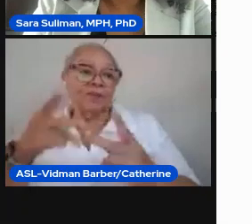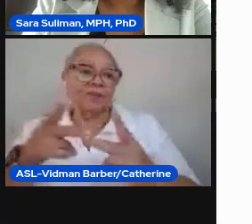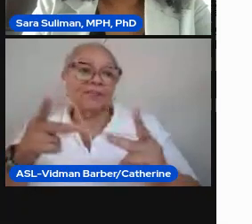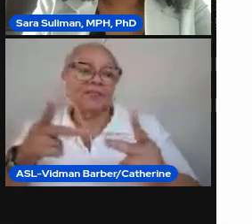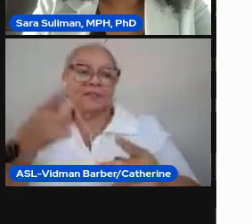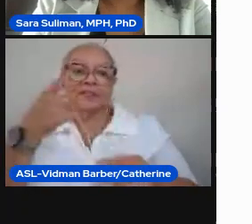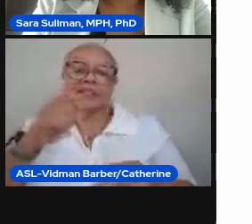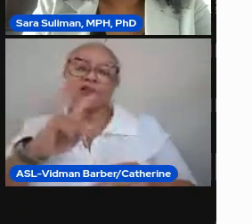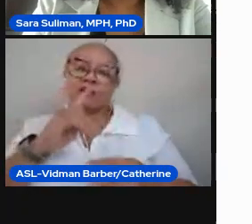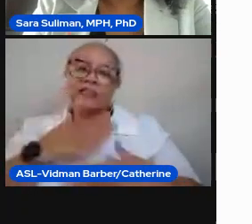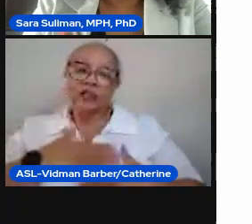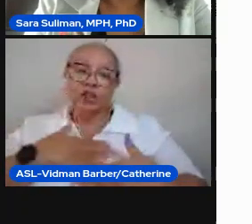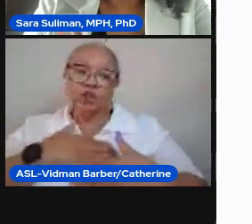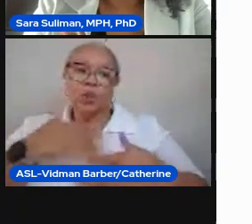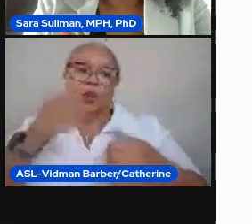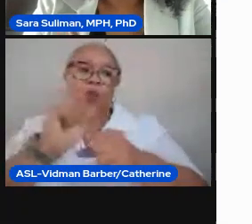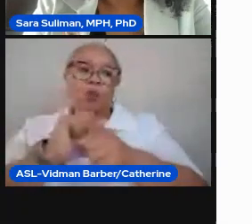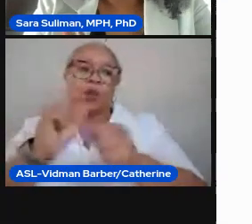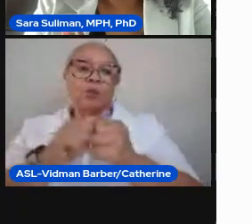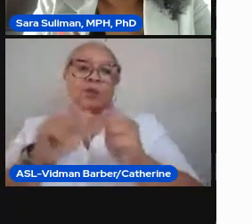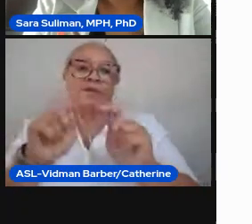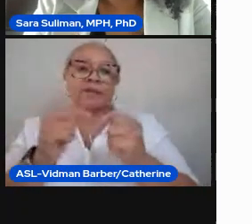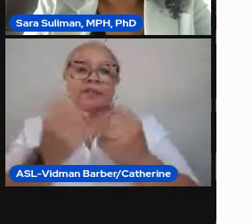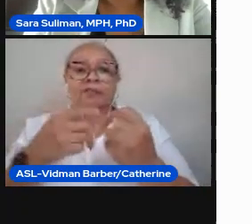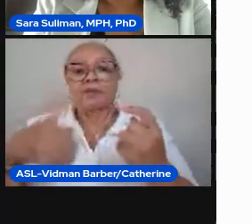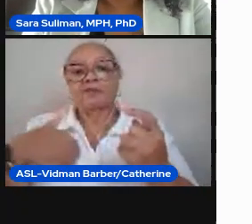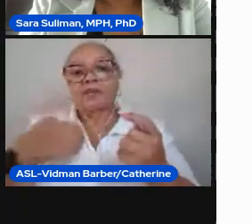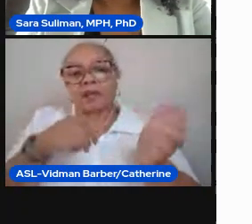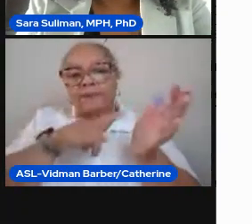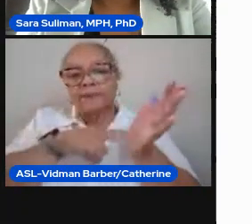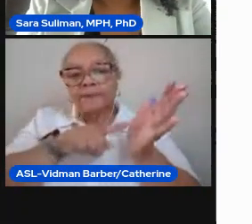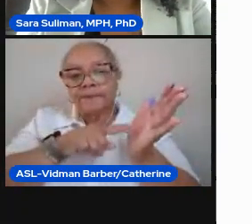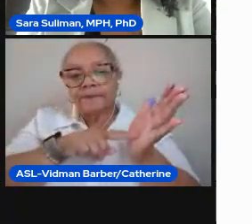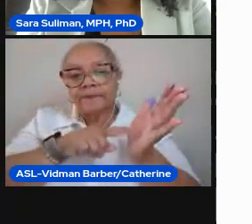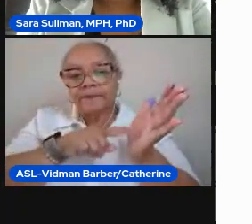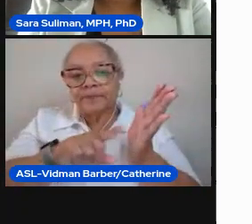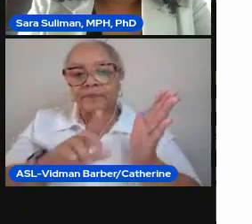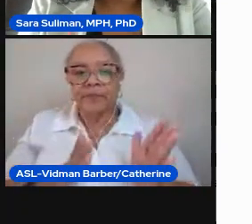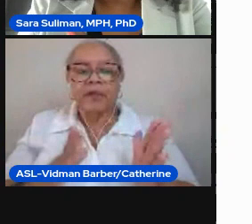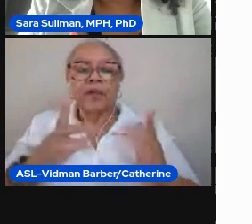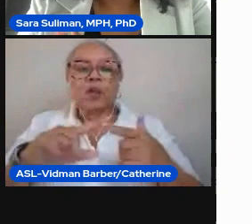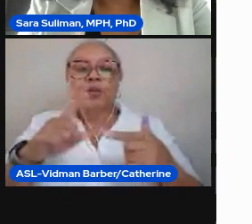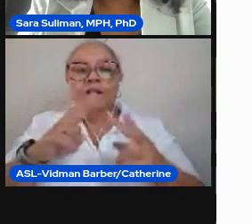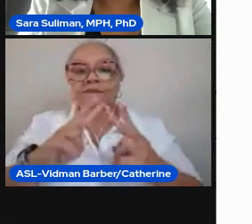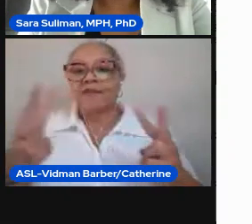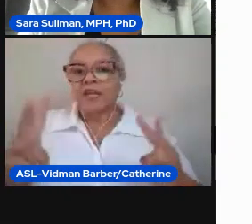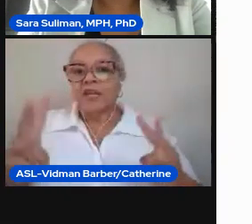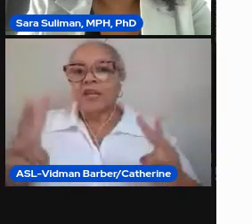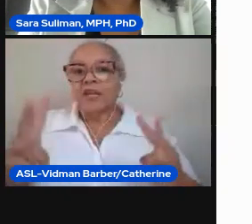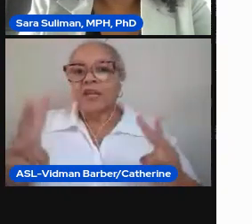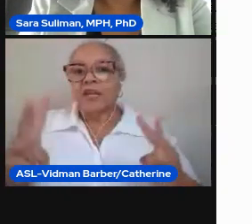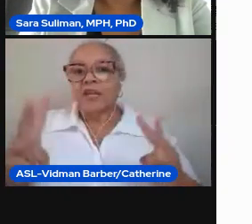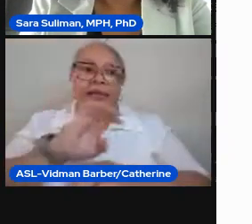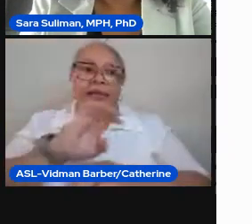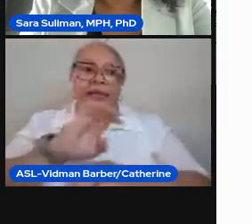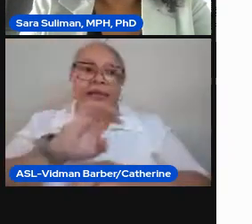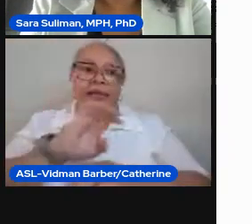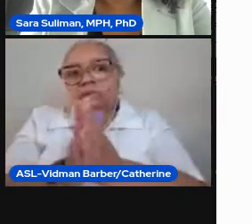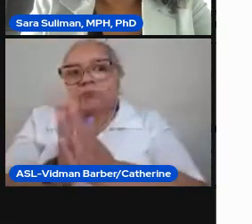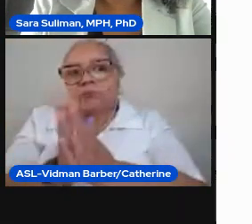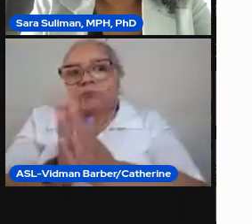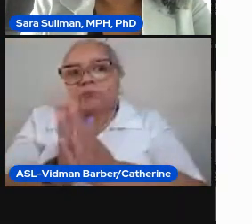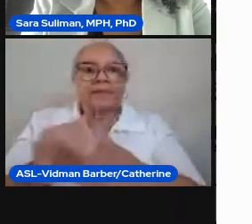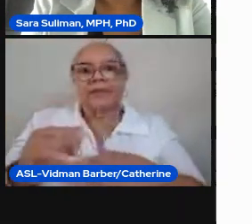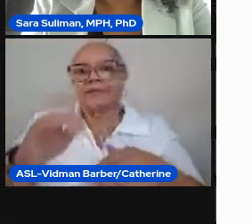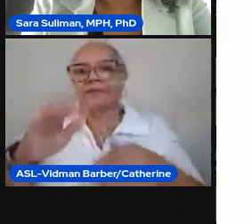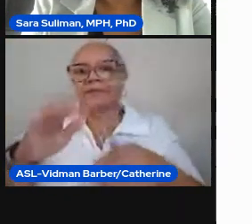with a team of young investigators that were very energetic and fantastic. So